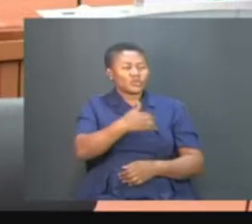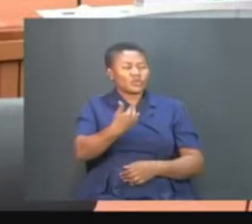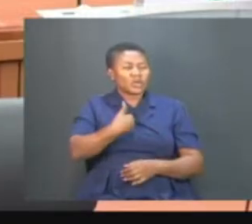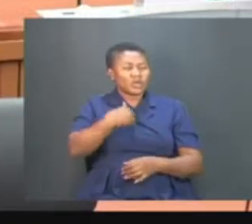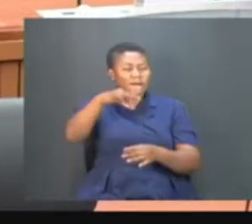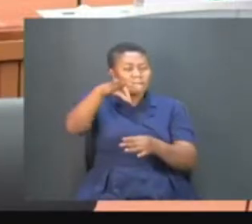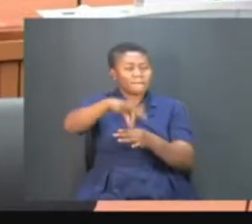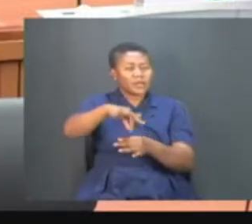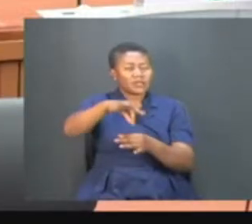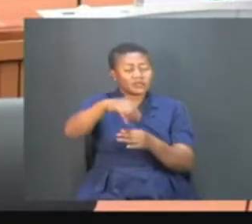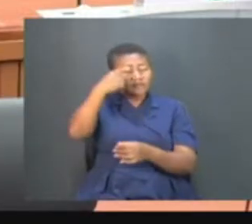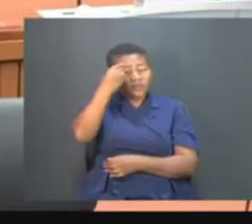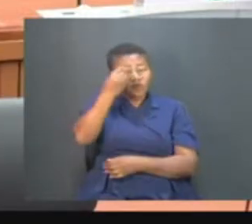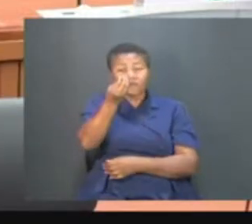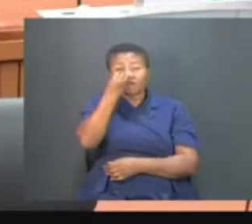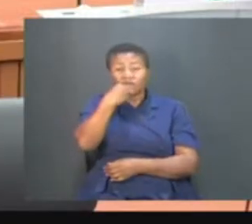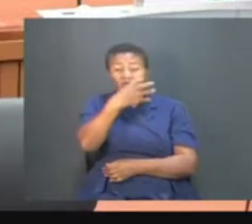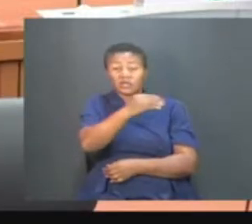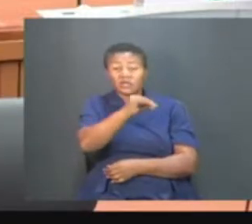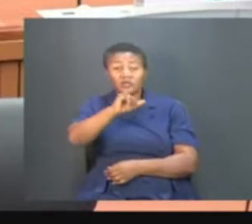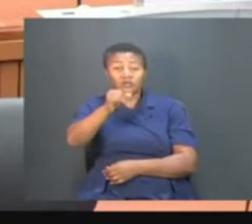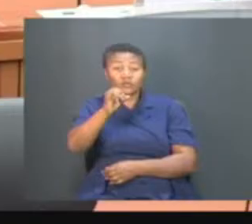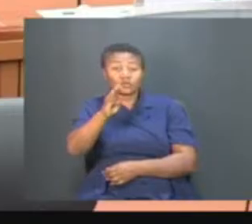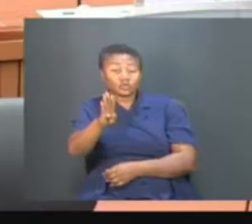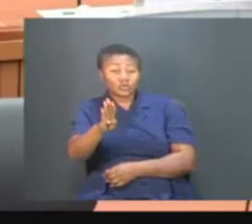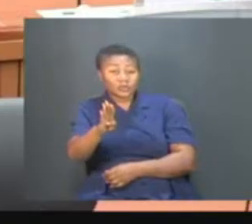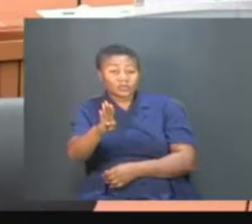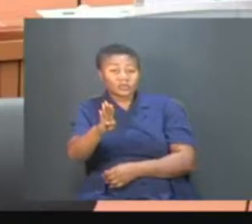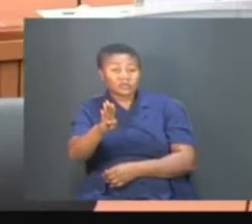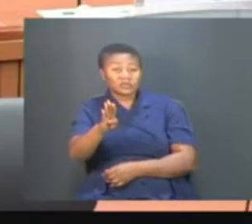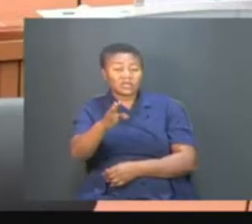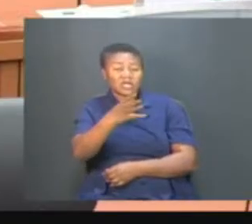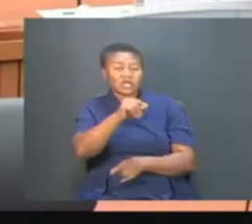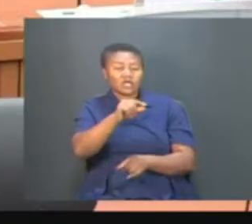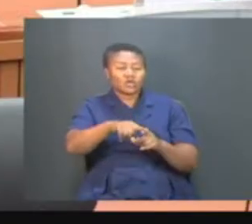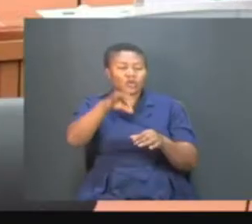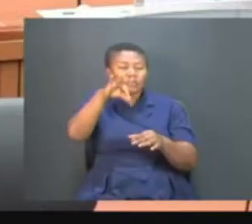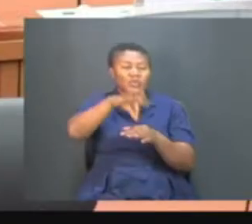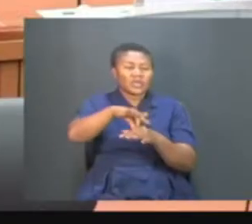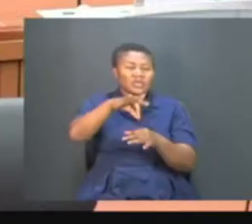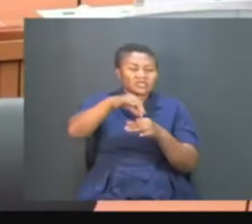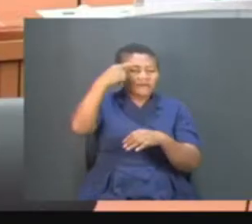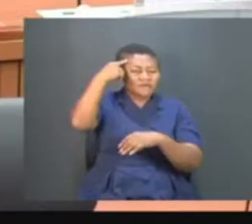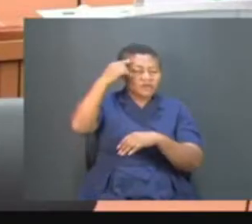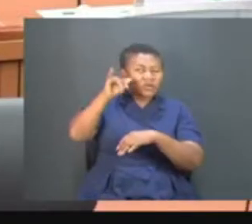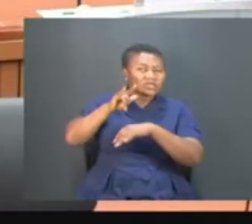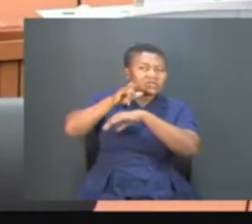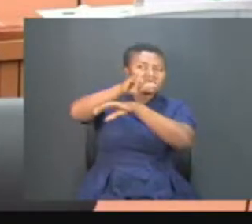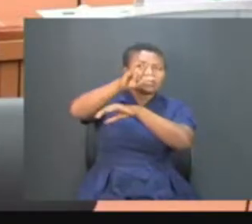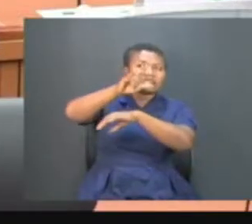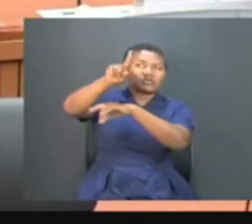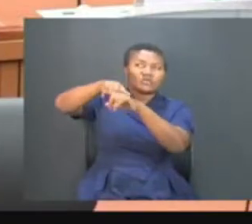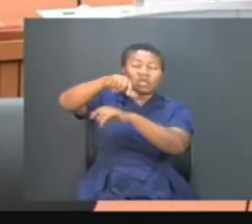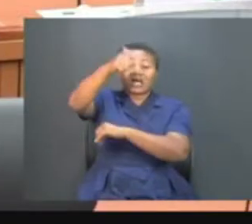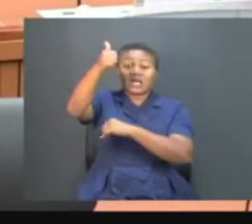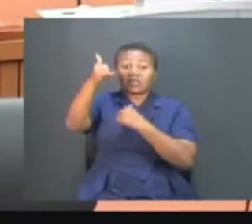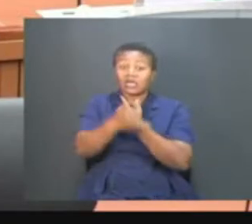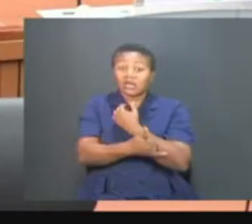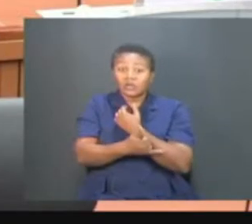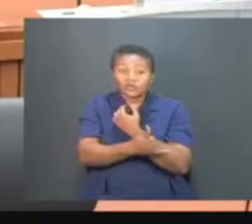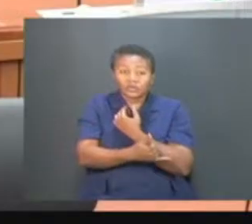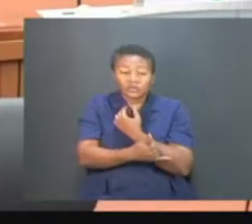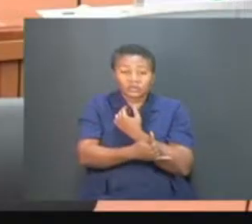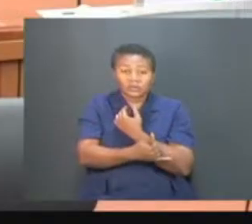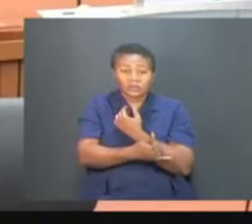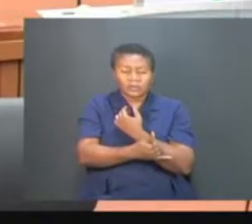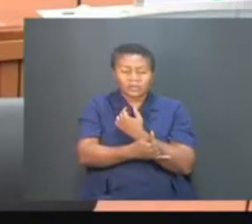food and jobs, and we had planting for export. I do not think that the innovative idea